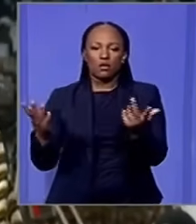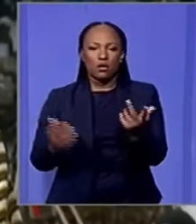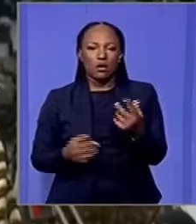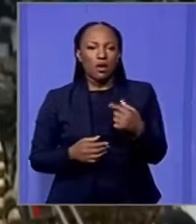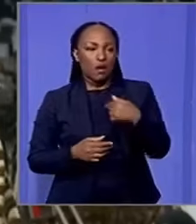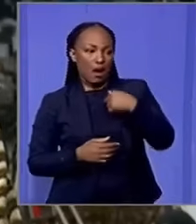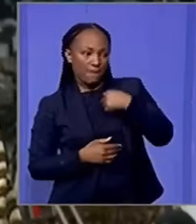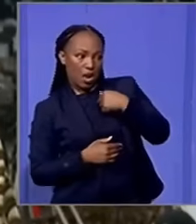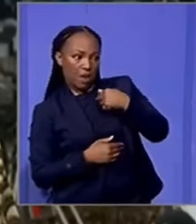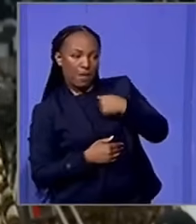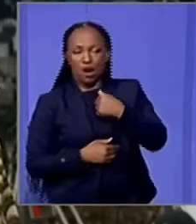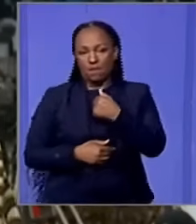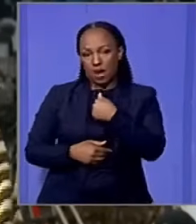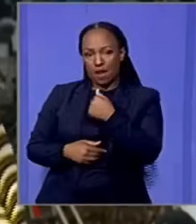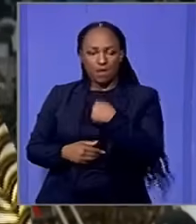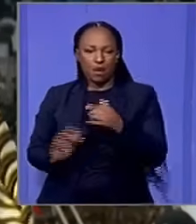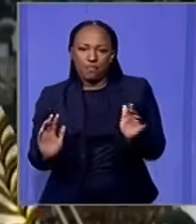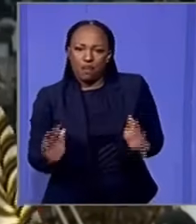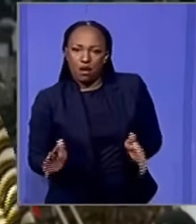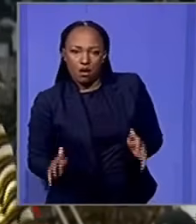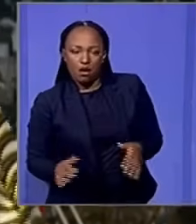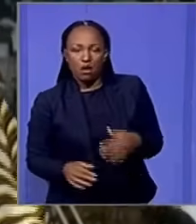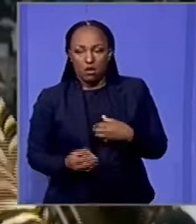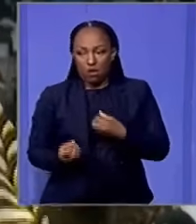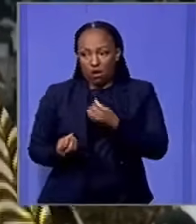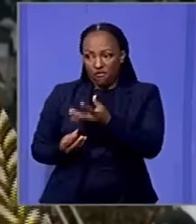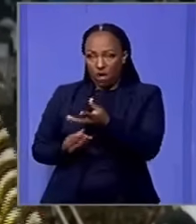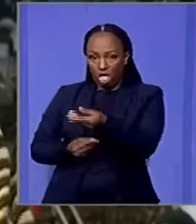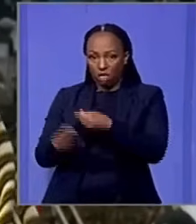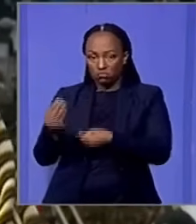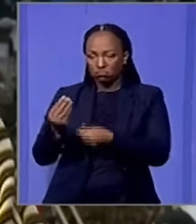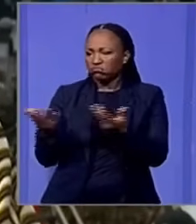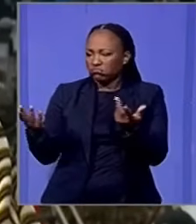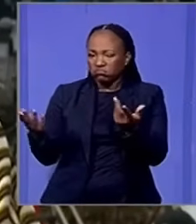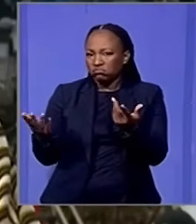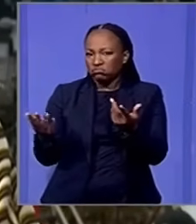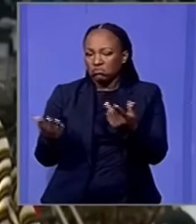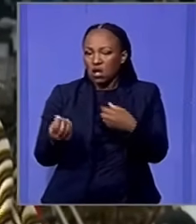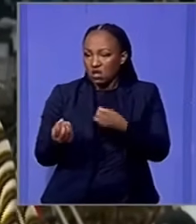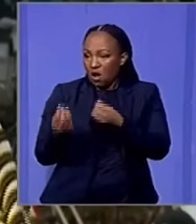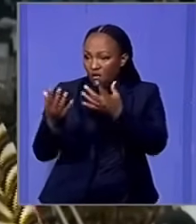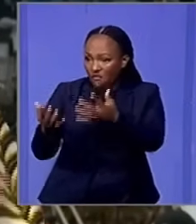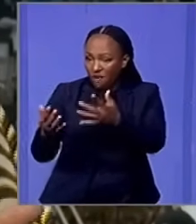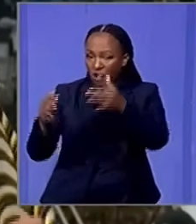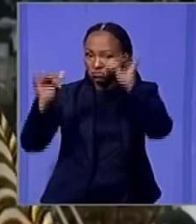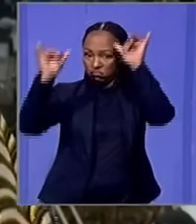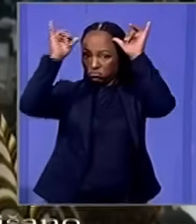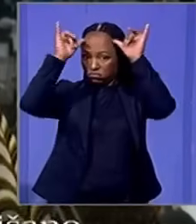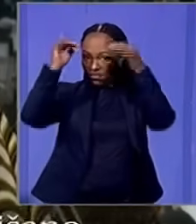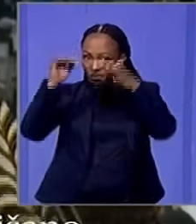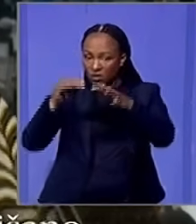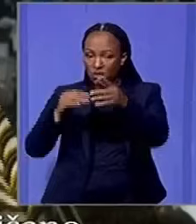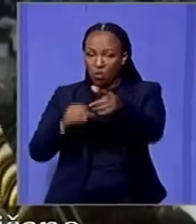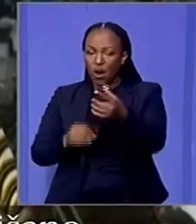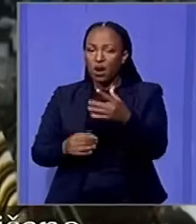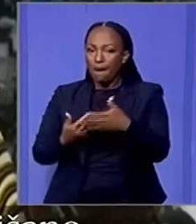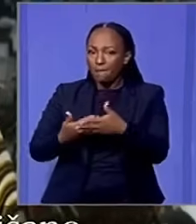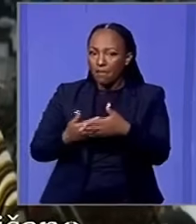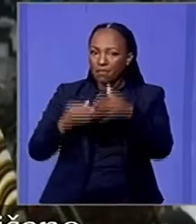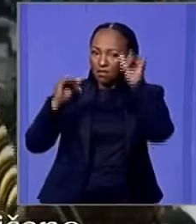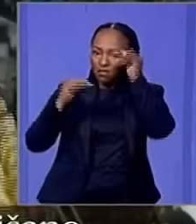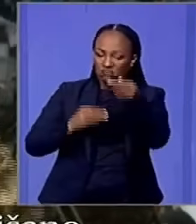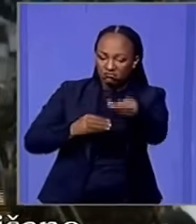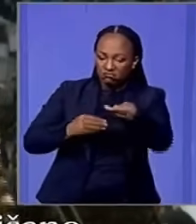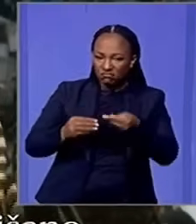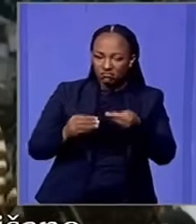wena a kere ka o fa nku wa mpapudi re tšwela pele ka o fa pholo wena wa mpha Bramane goba wa mpha